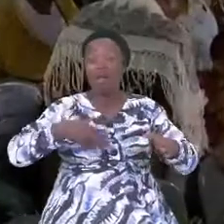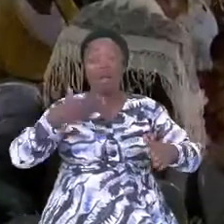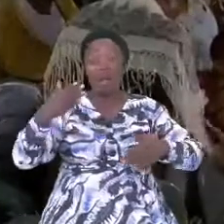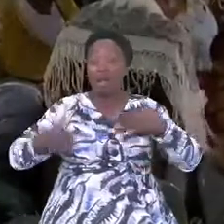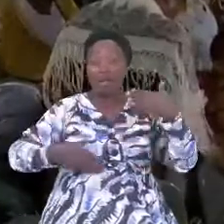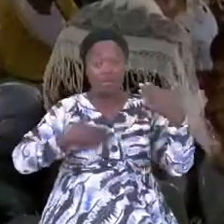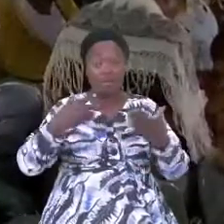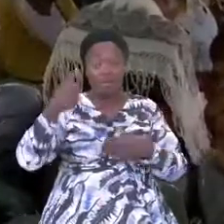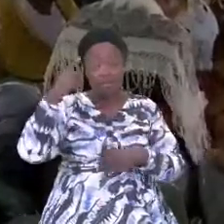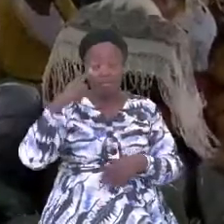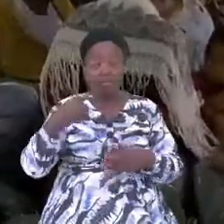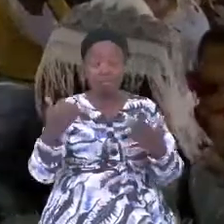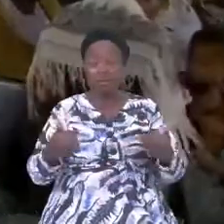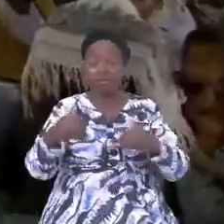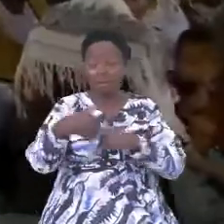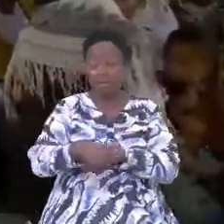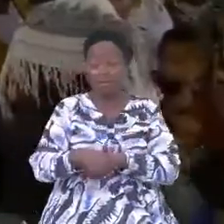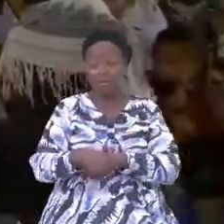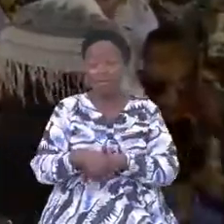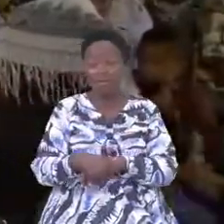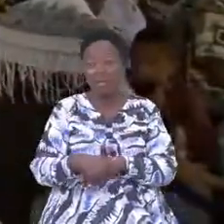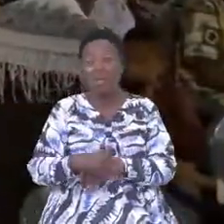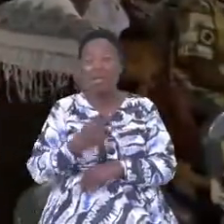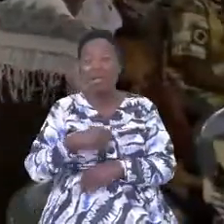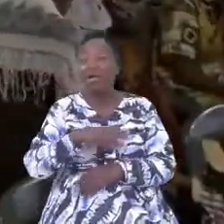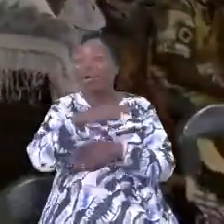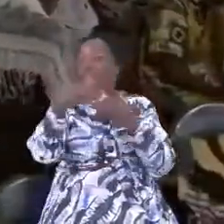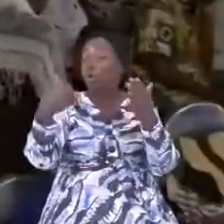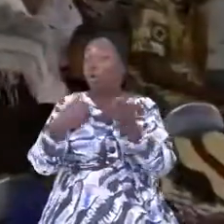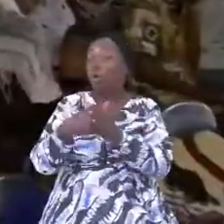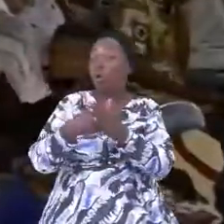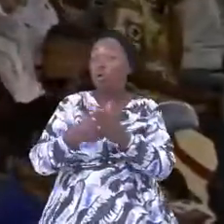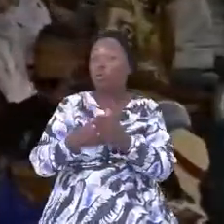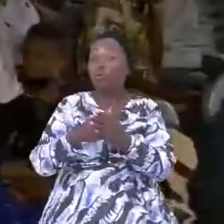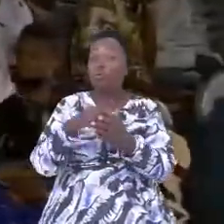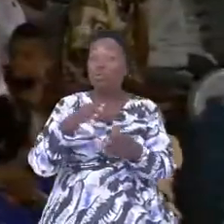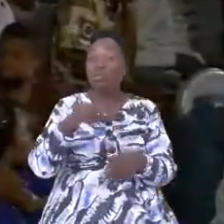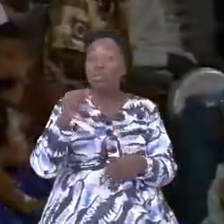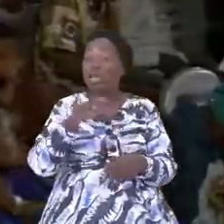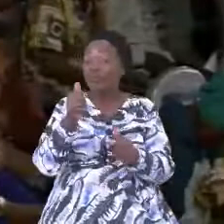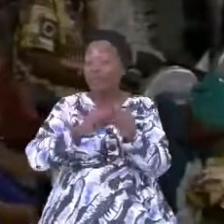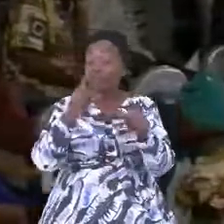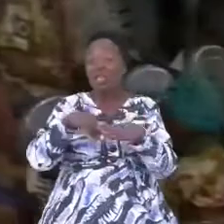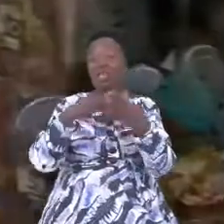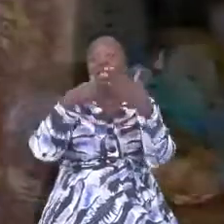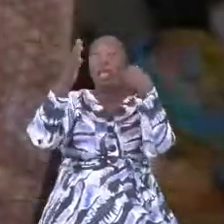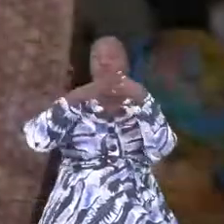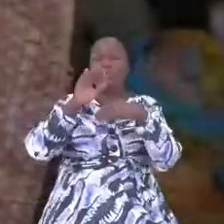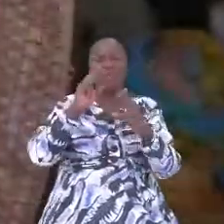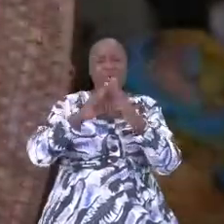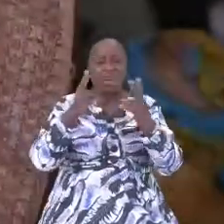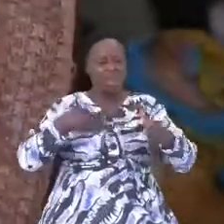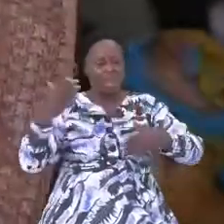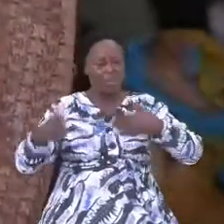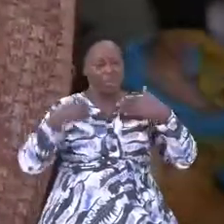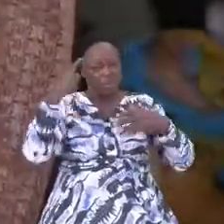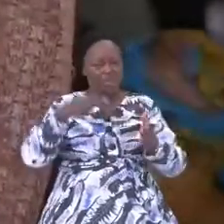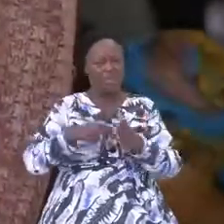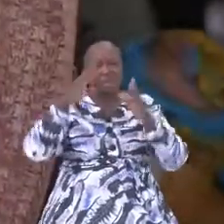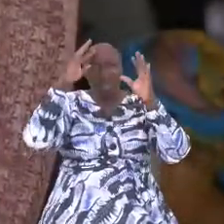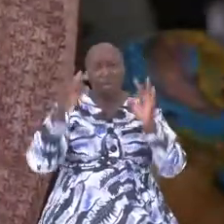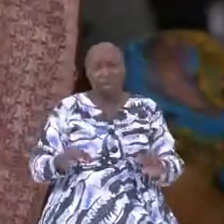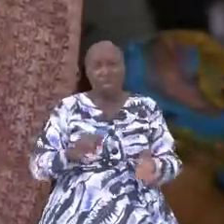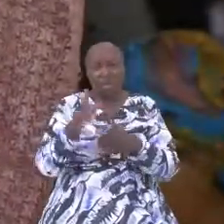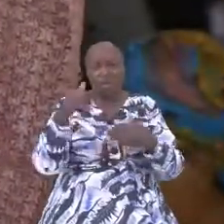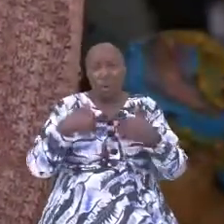that means. The hosts of heaven are rejoicing because of the decision that you have made. You